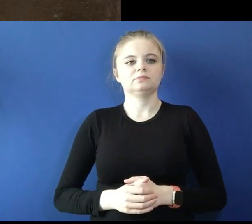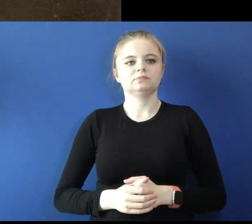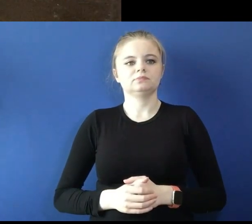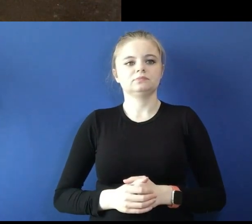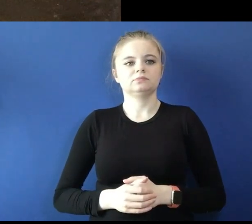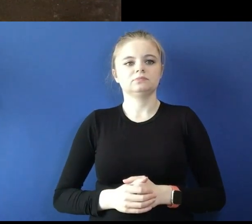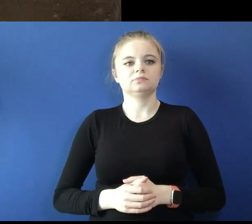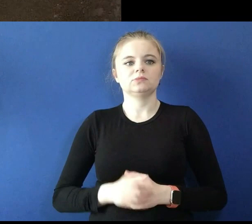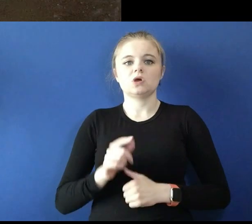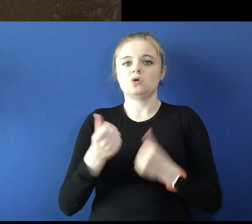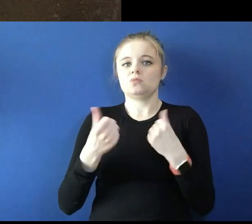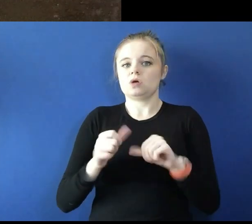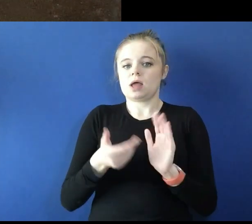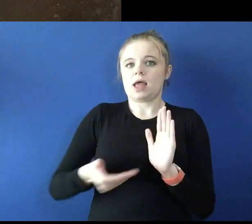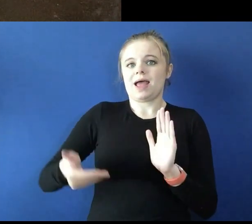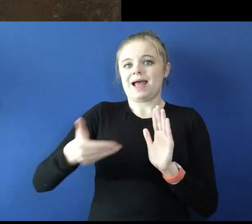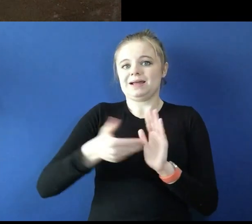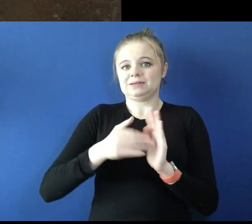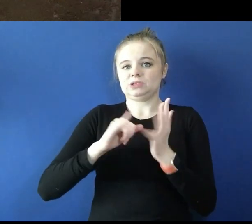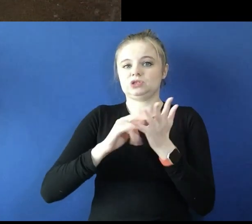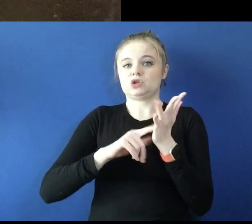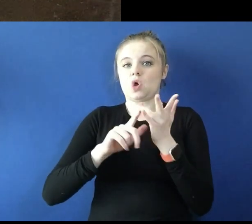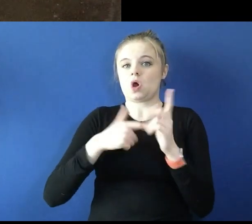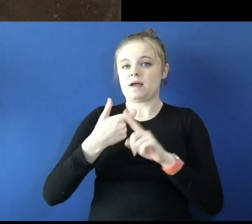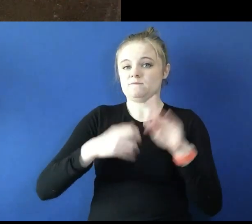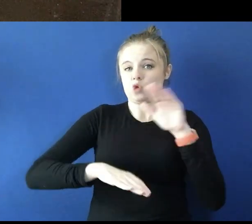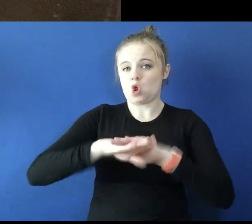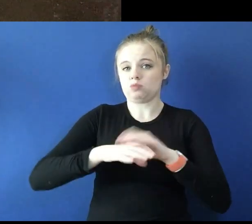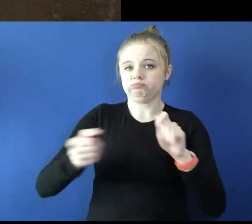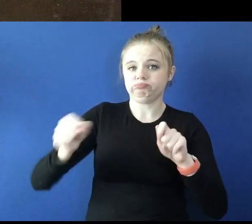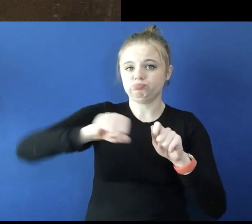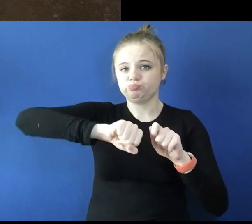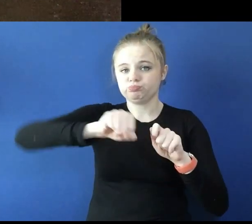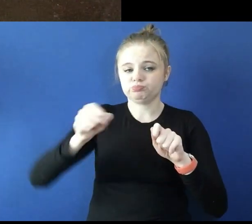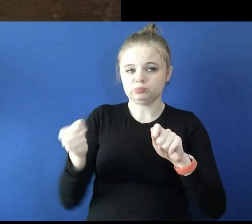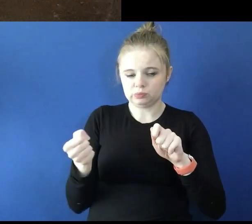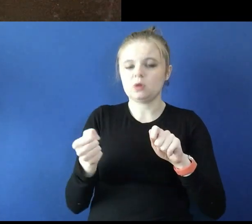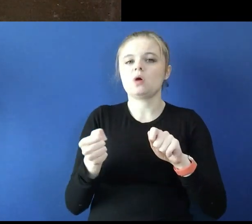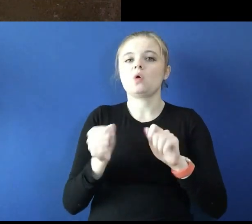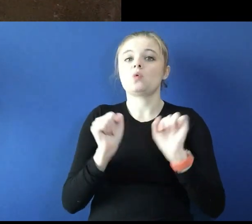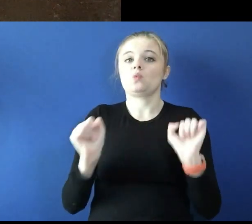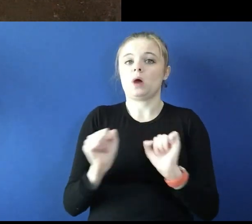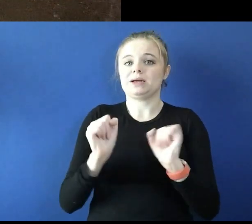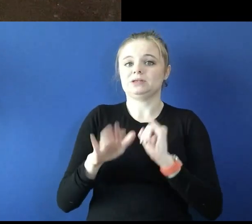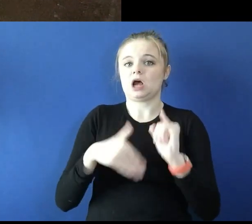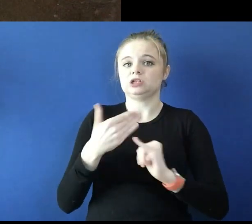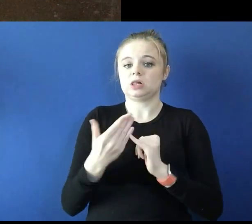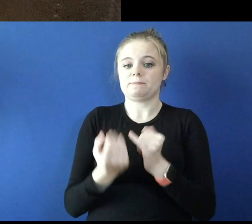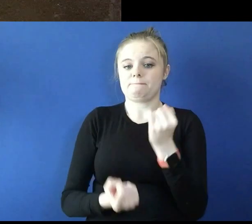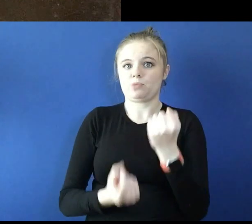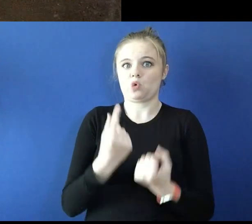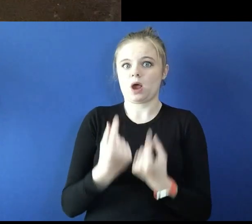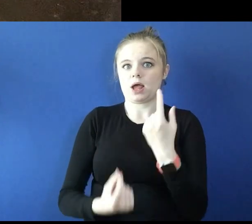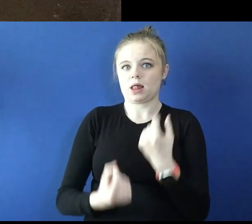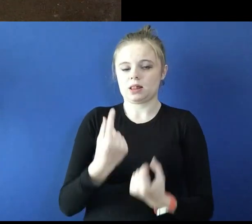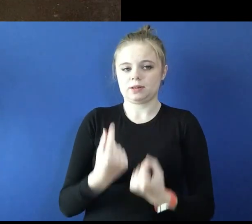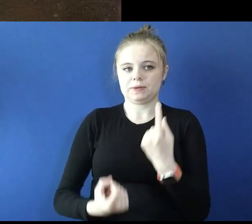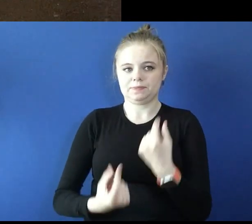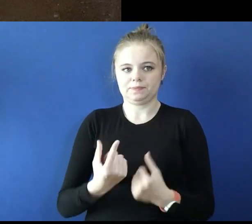Once I've done that, I'm going to add the remaining stock. I'm just going to bring this to the boil. I'm going to